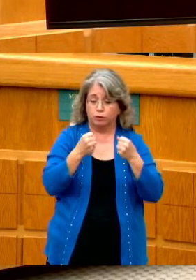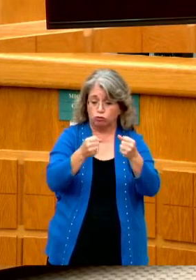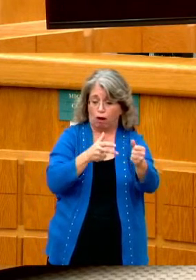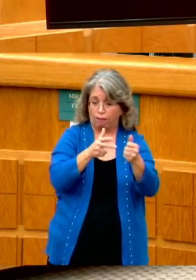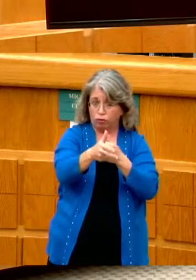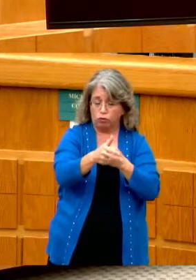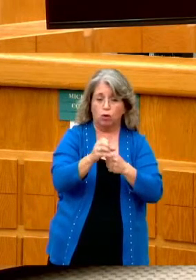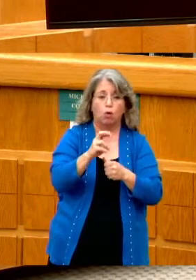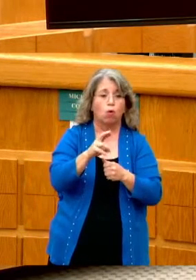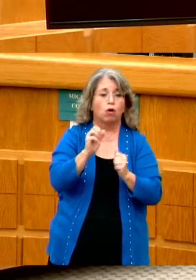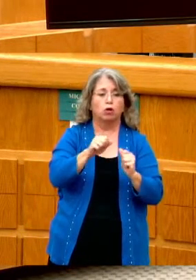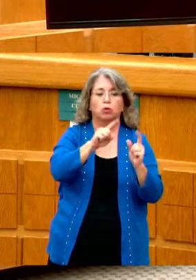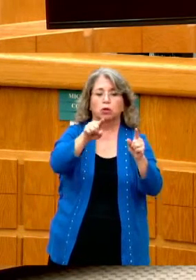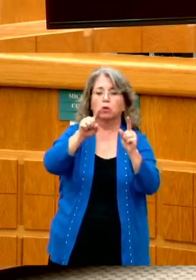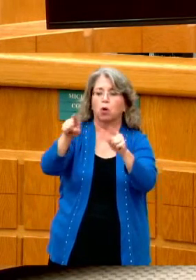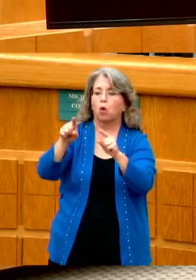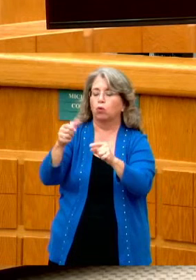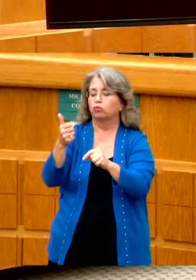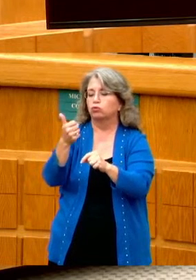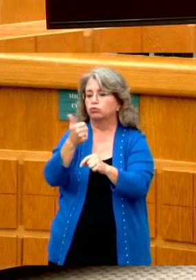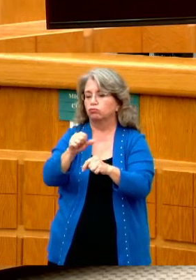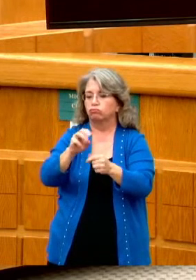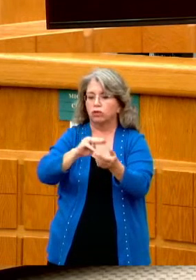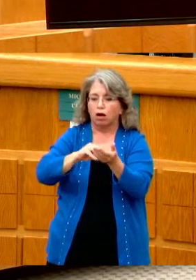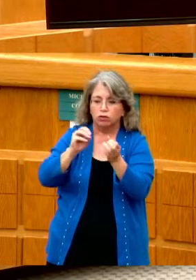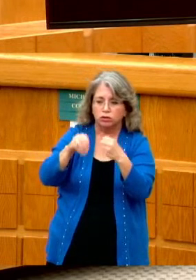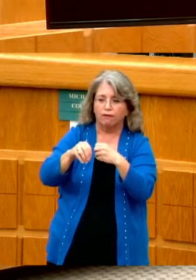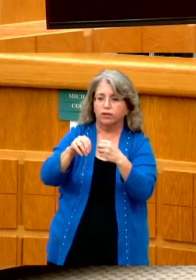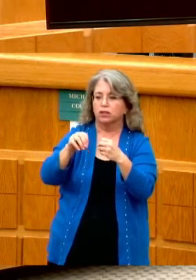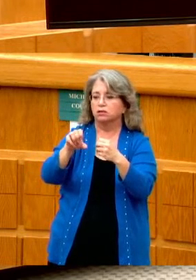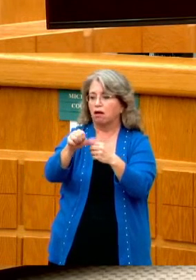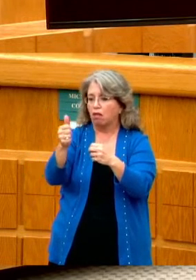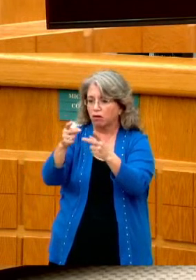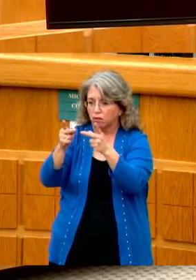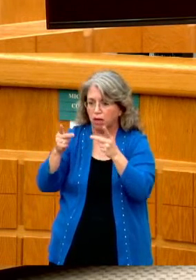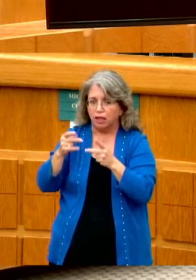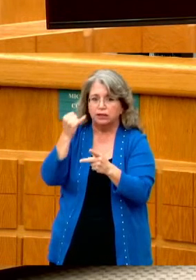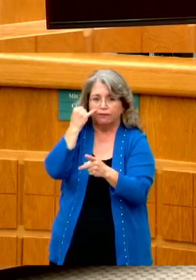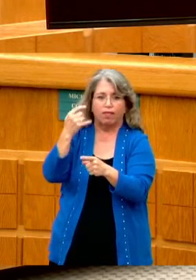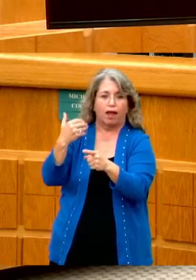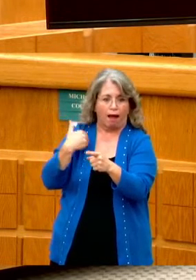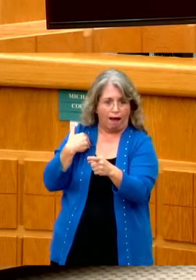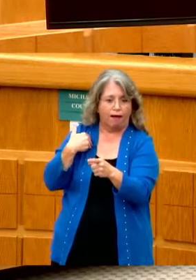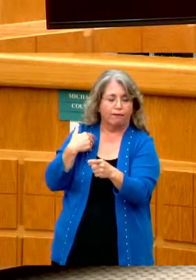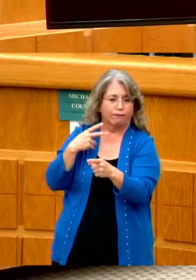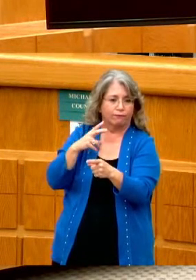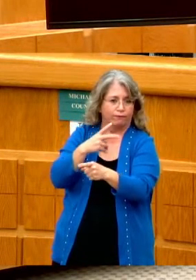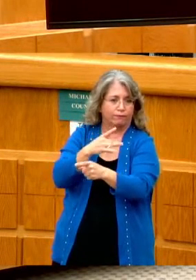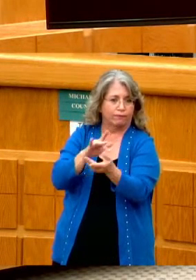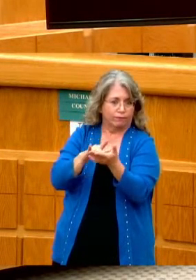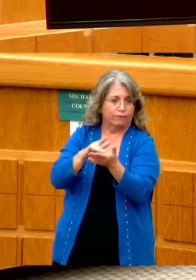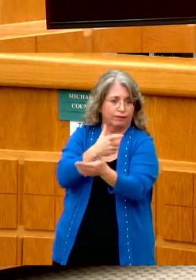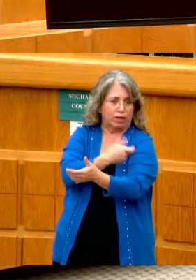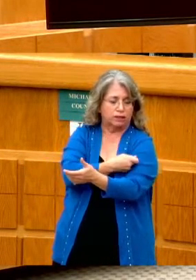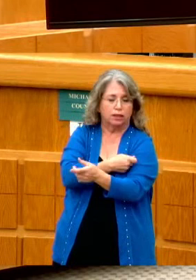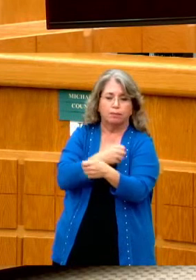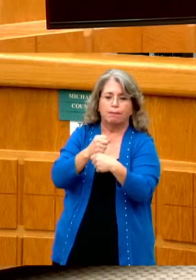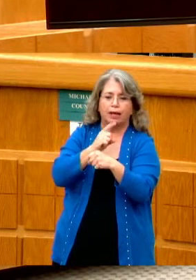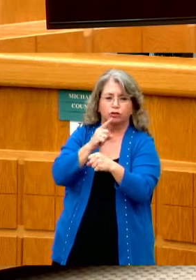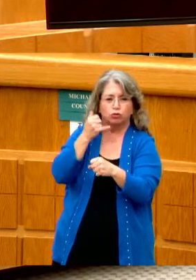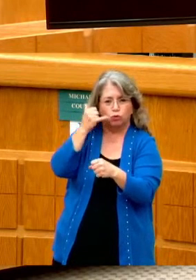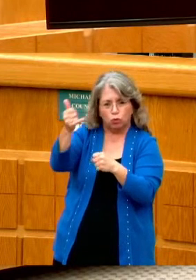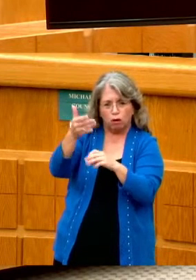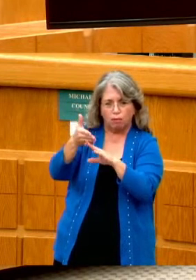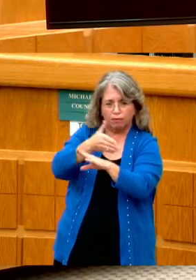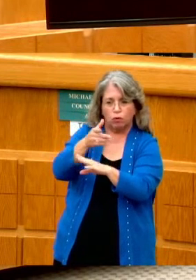doctors' offices that have the vaccine as well. But making sure you call ahead, as these places have different processes